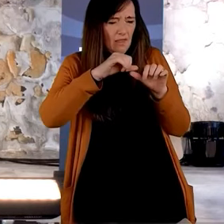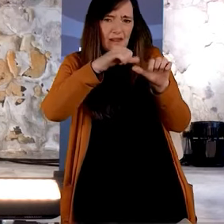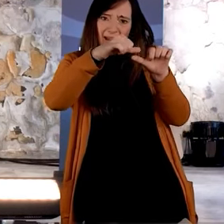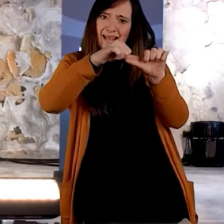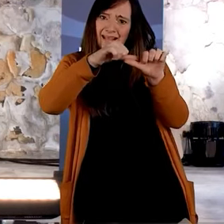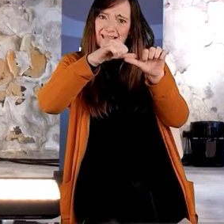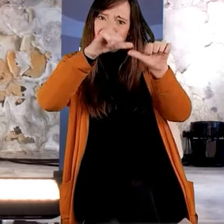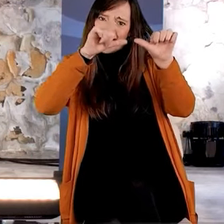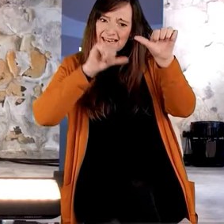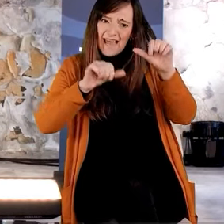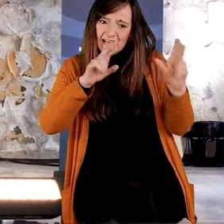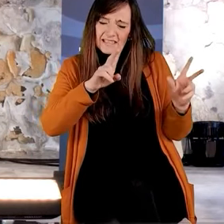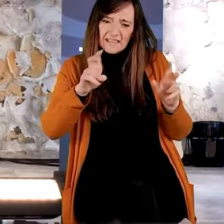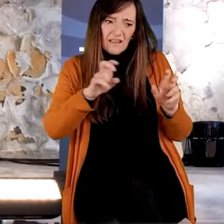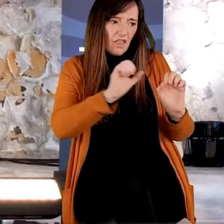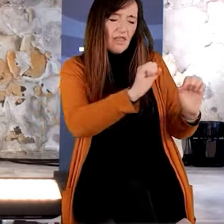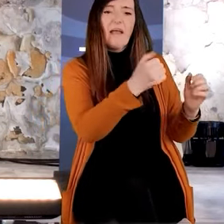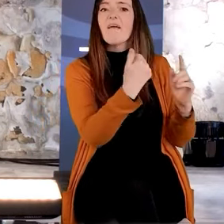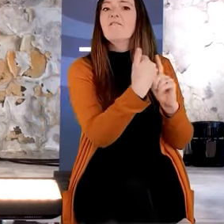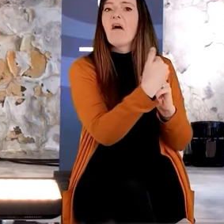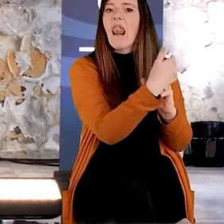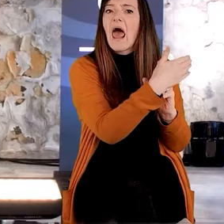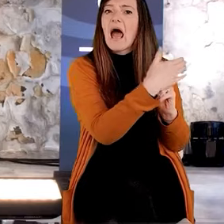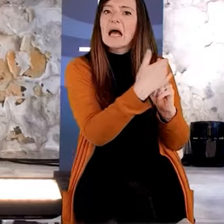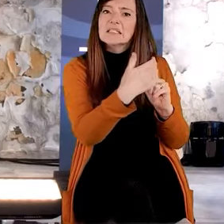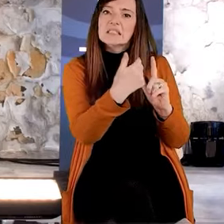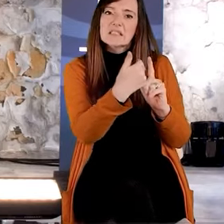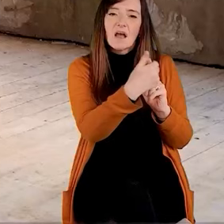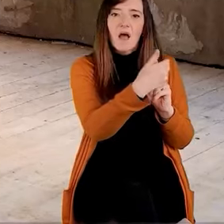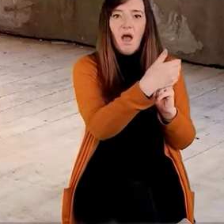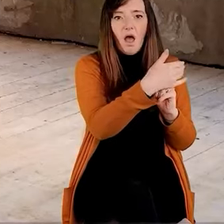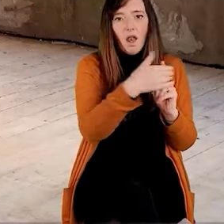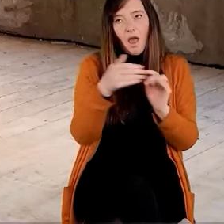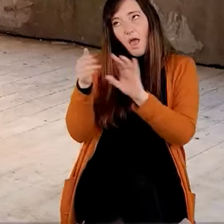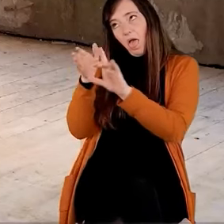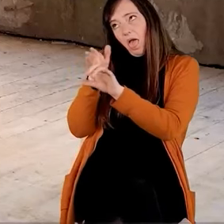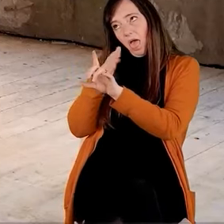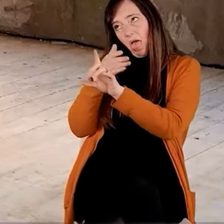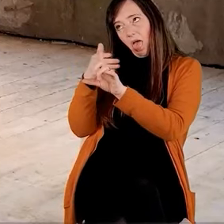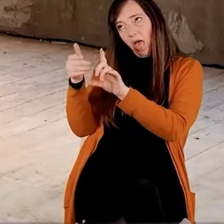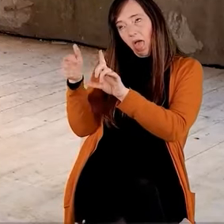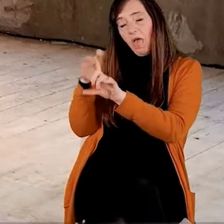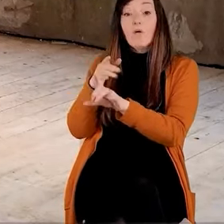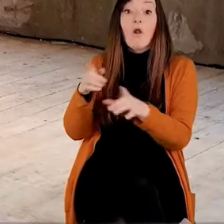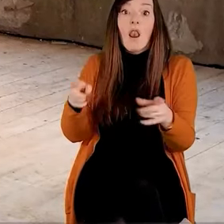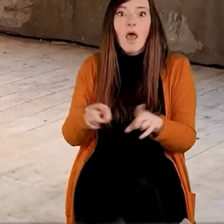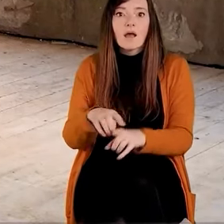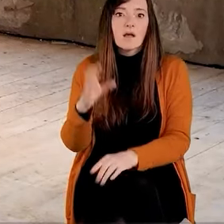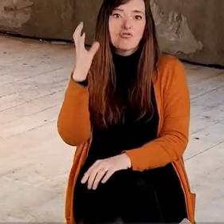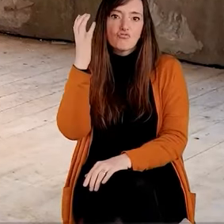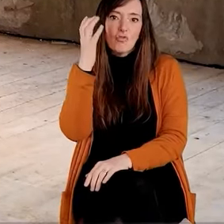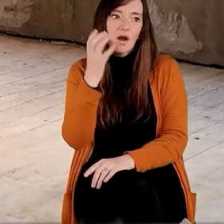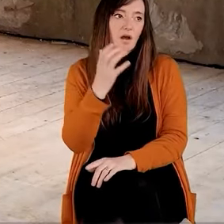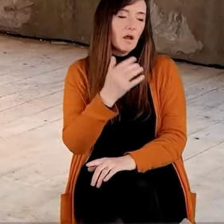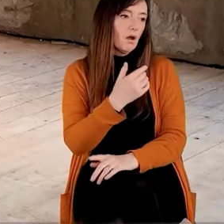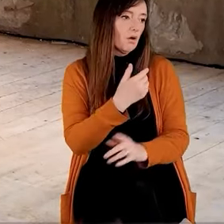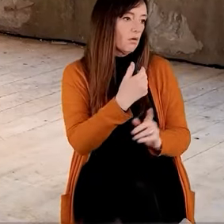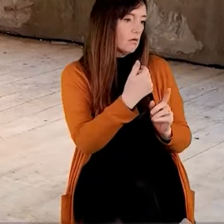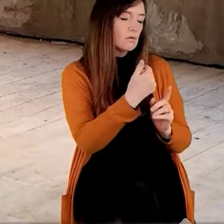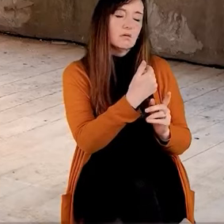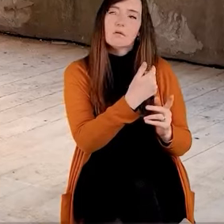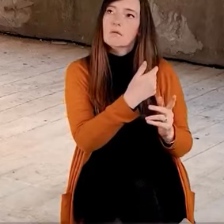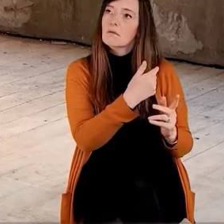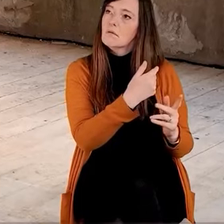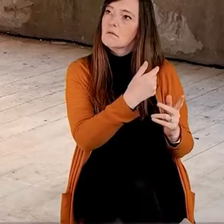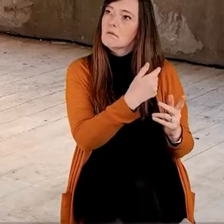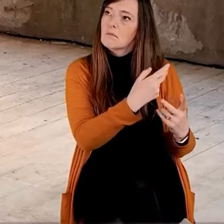they flatter with their tongue. And flatter means it's smooth. You listen to them on the radio, you